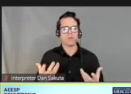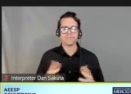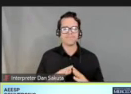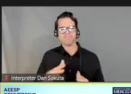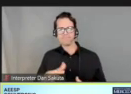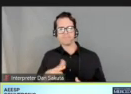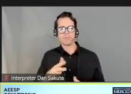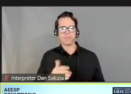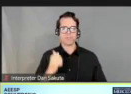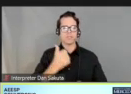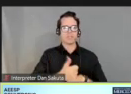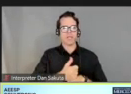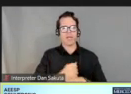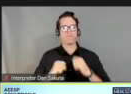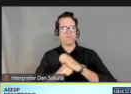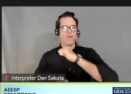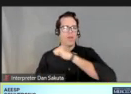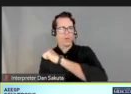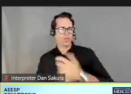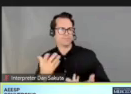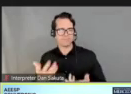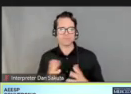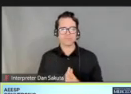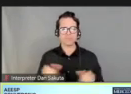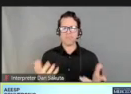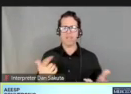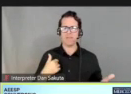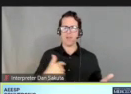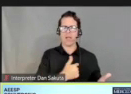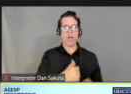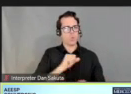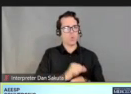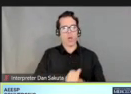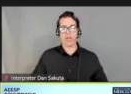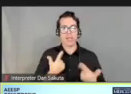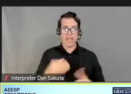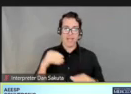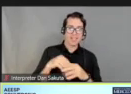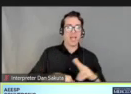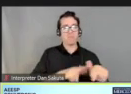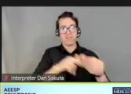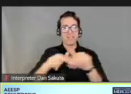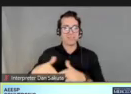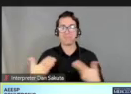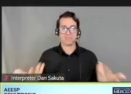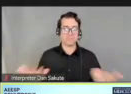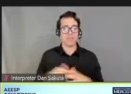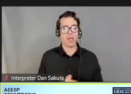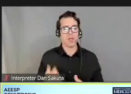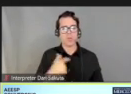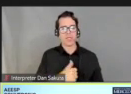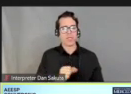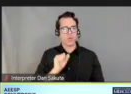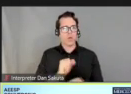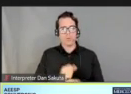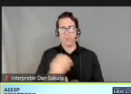set the framework here, many of us work and live in buildings, and we work in